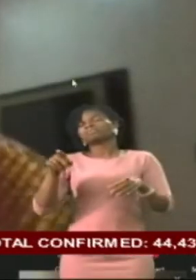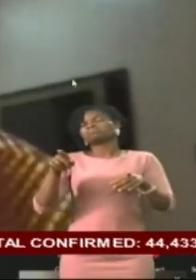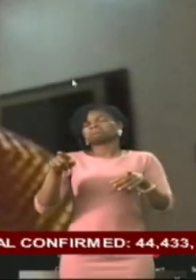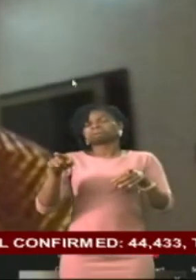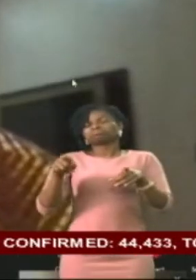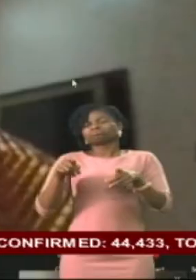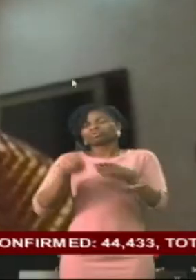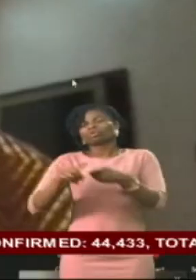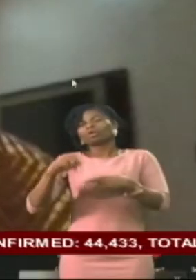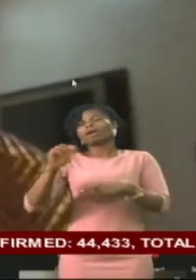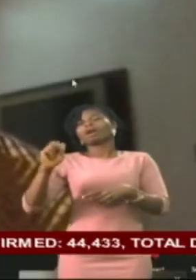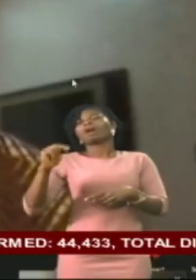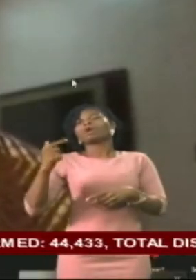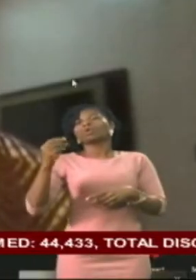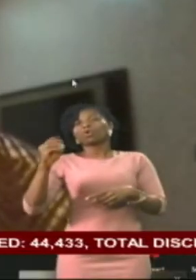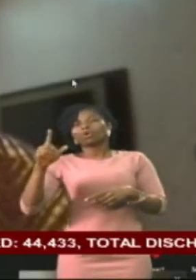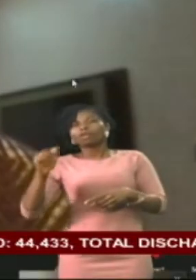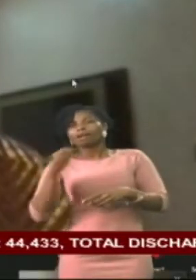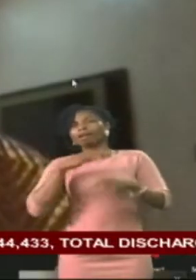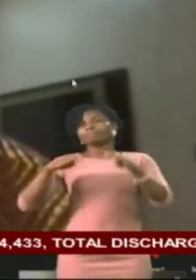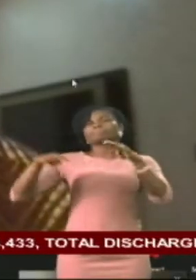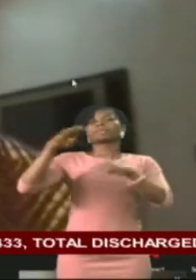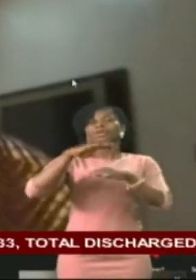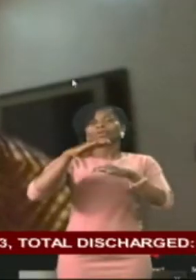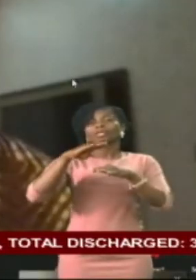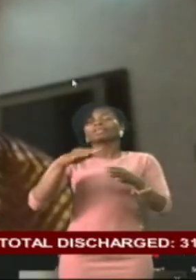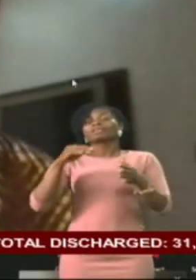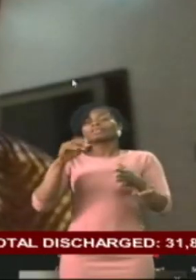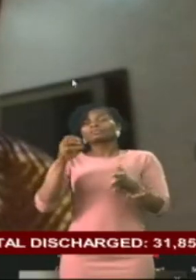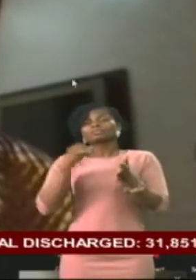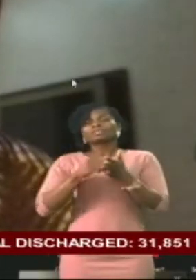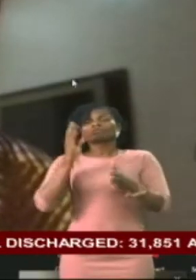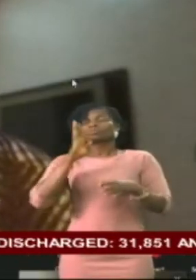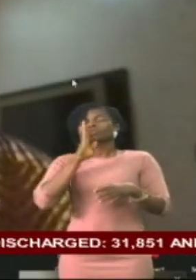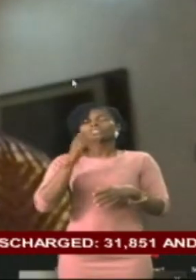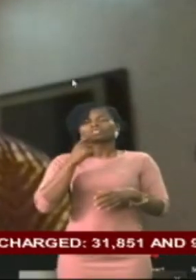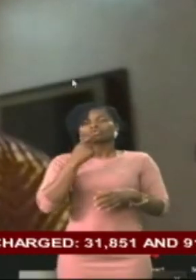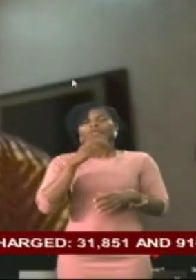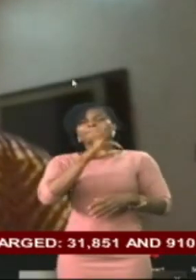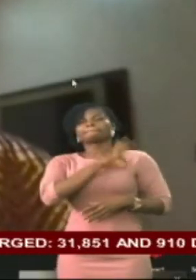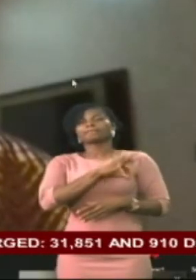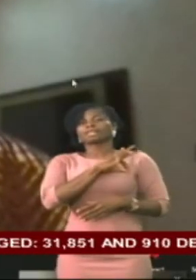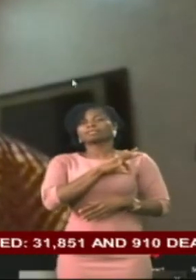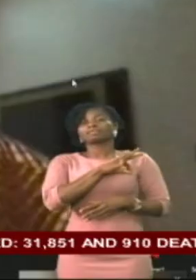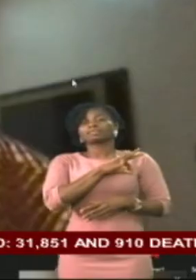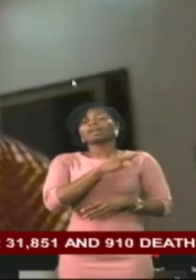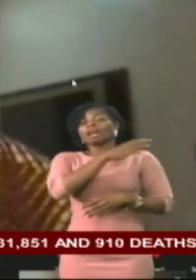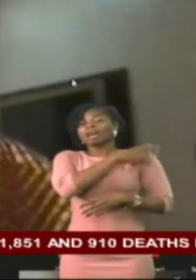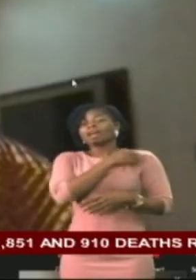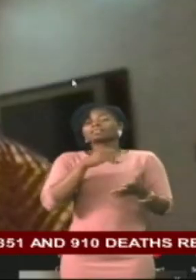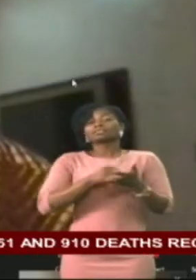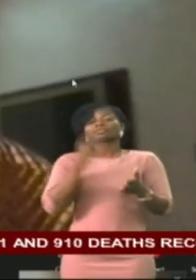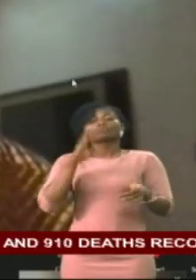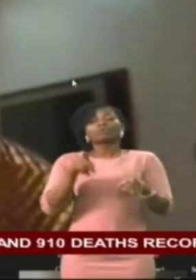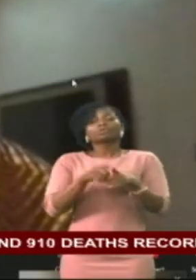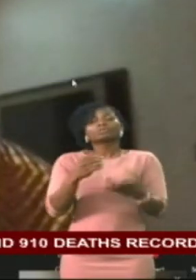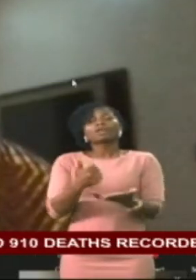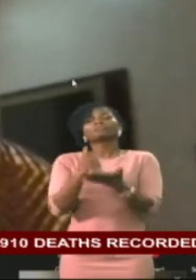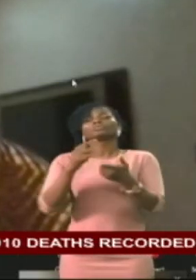beyond. So it would be extremely beneficial. And it will also help to